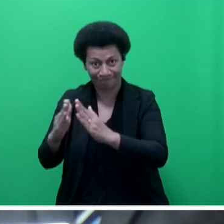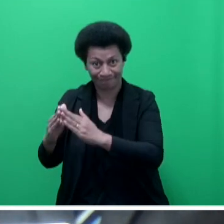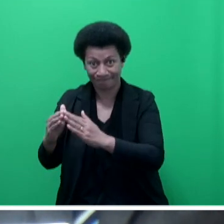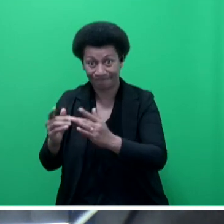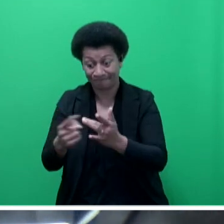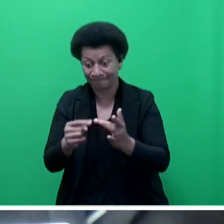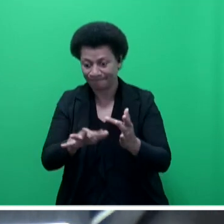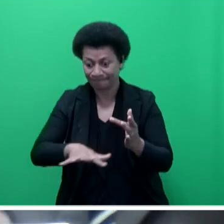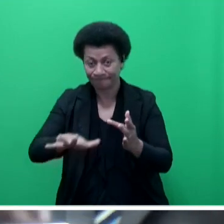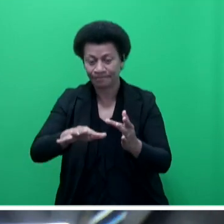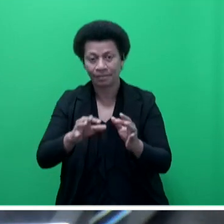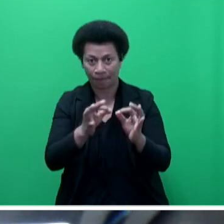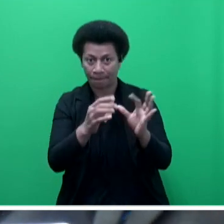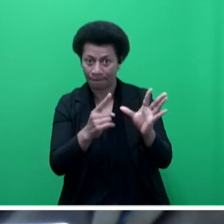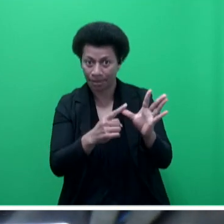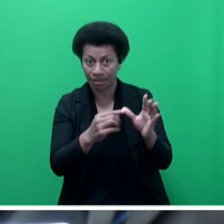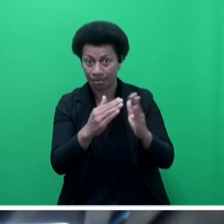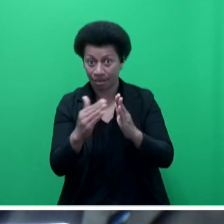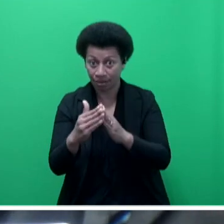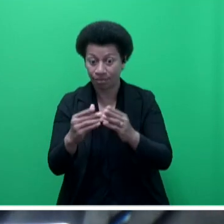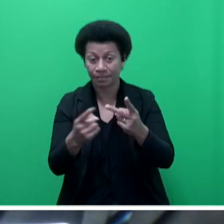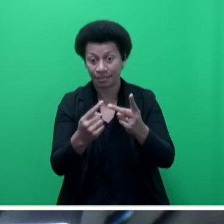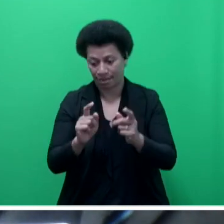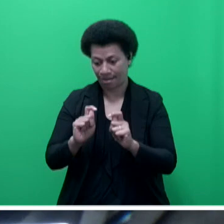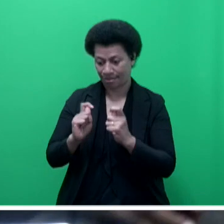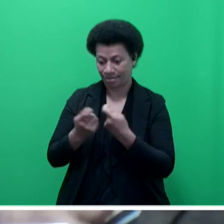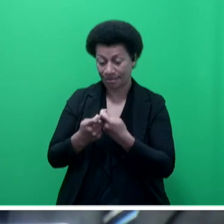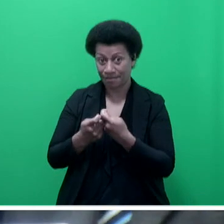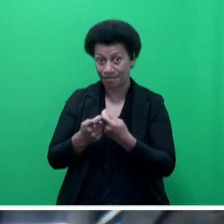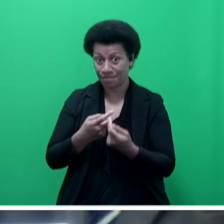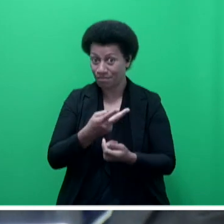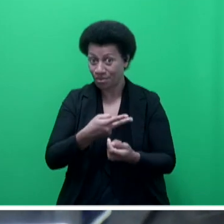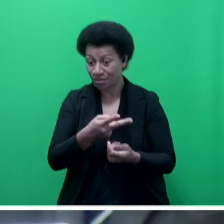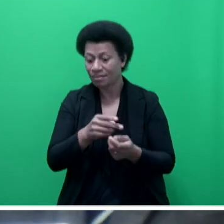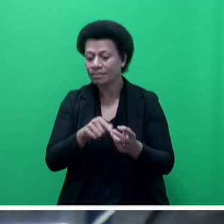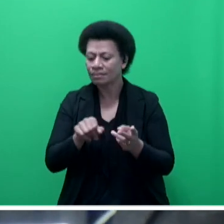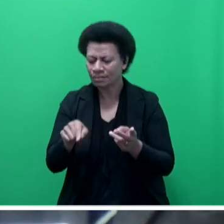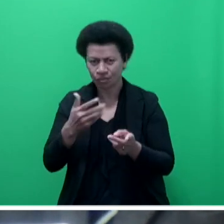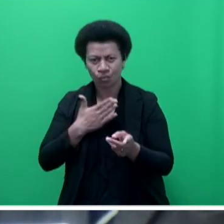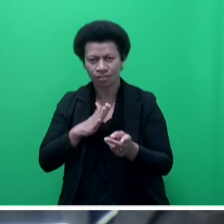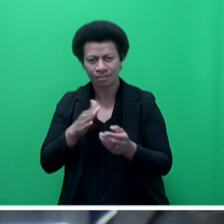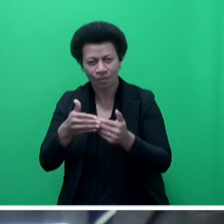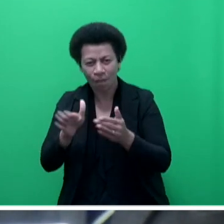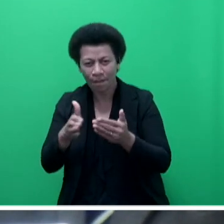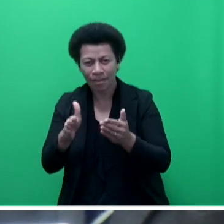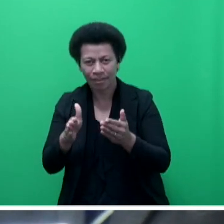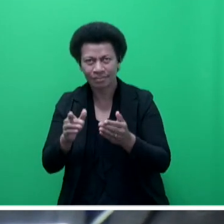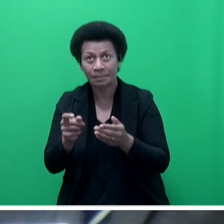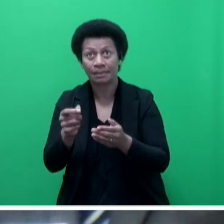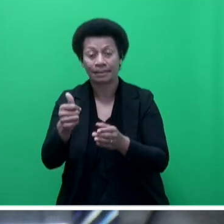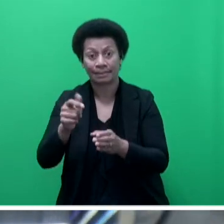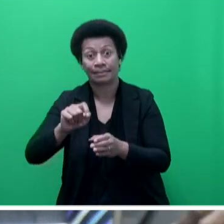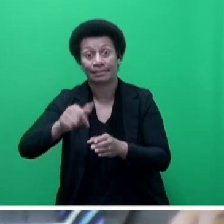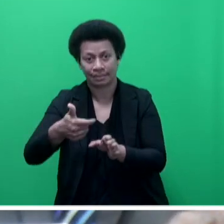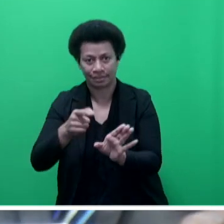The Bar Town Council, with the team of special administrators, they are targeting to reopen Govind Park early next year, which